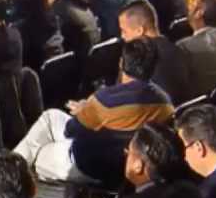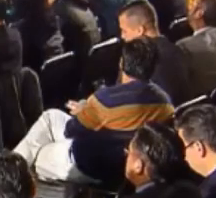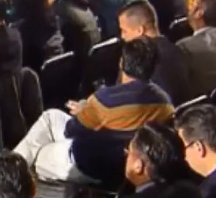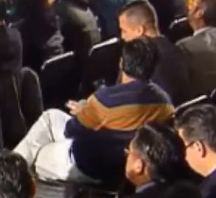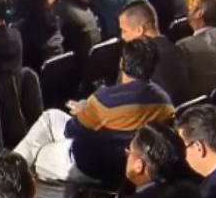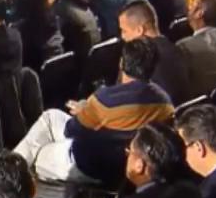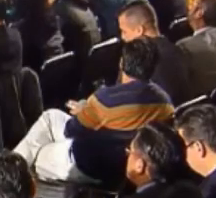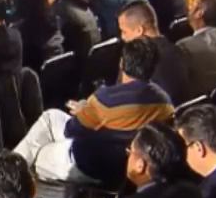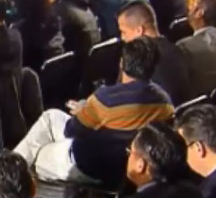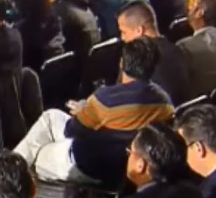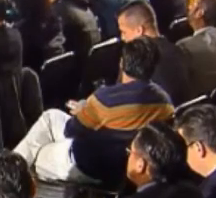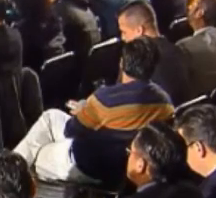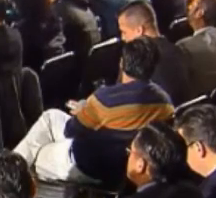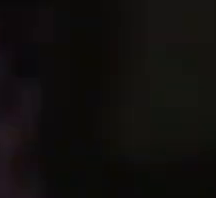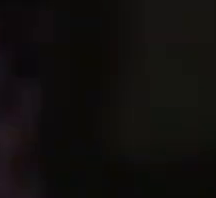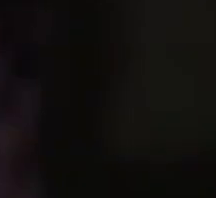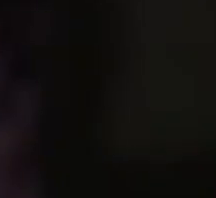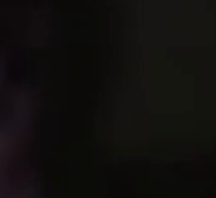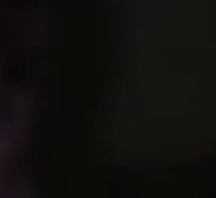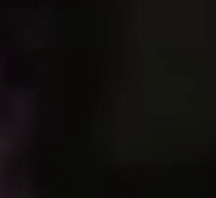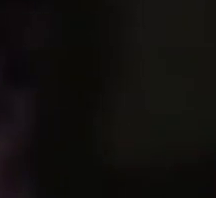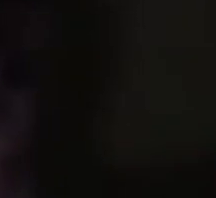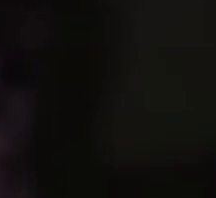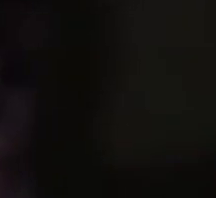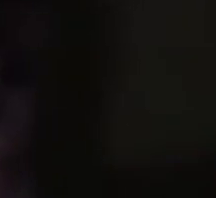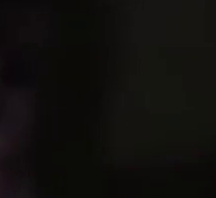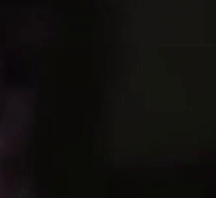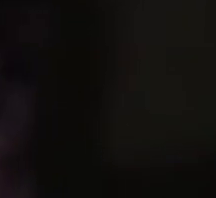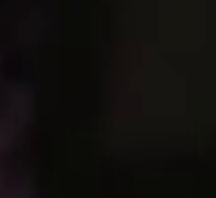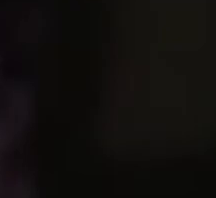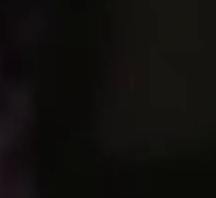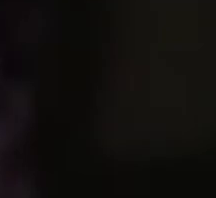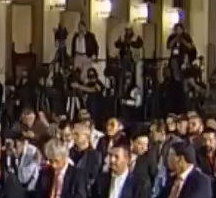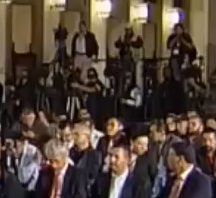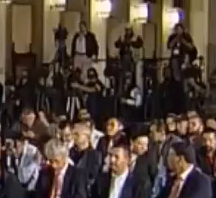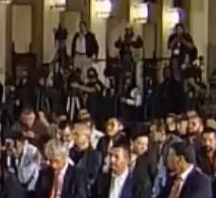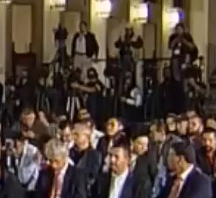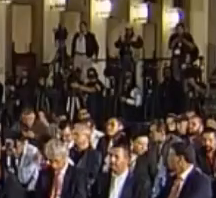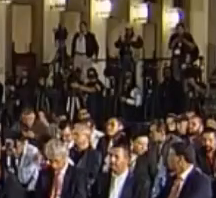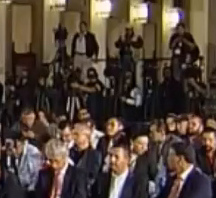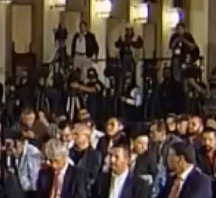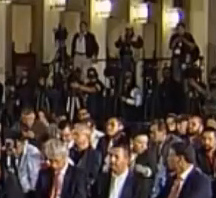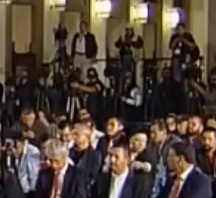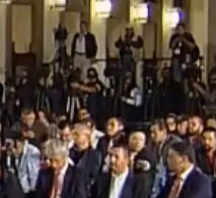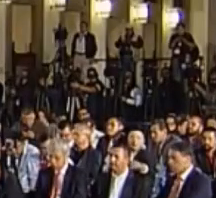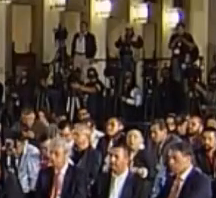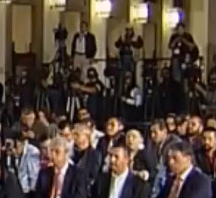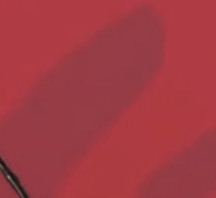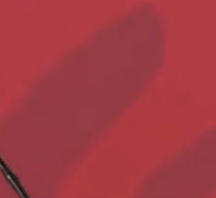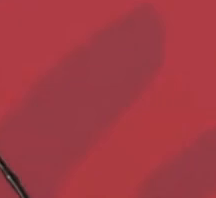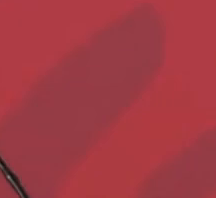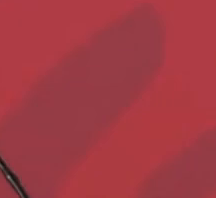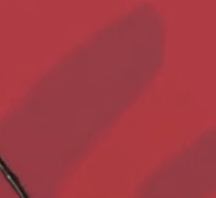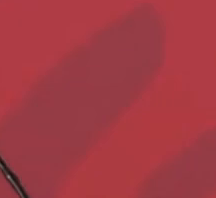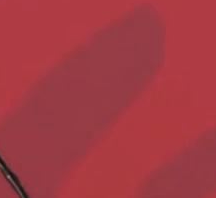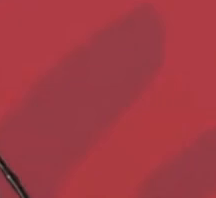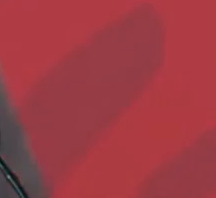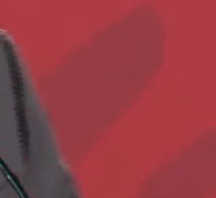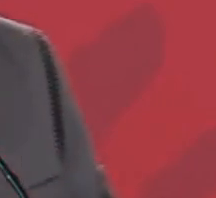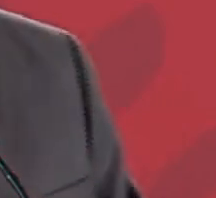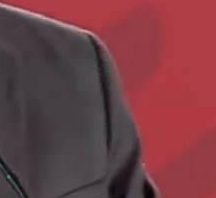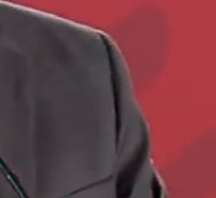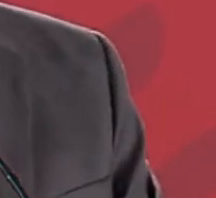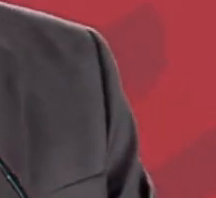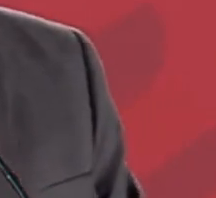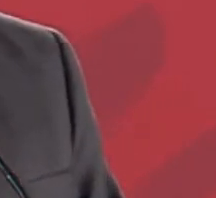the tariffs, which Mr. Slim mentioned, which is a gain regarding this matter? Yes,